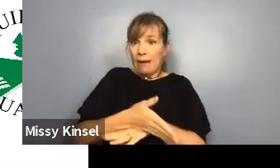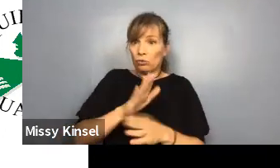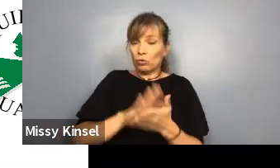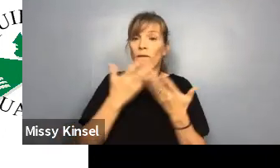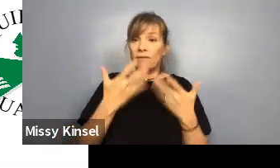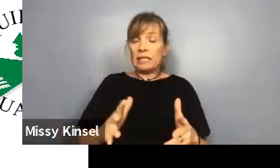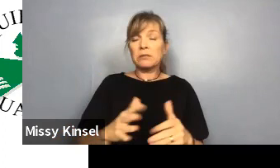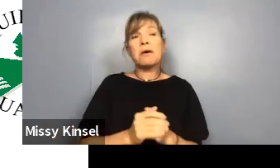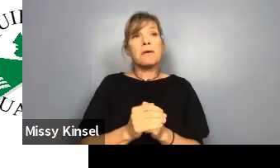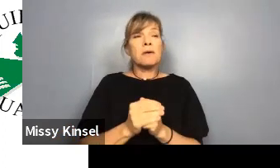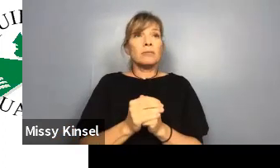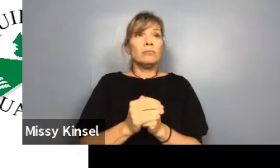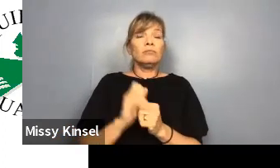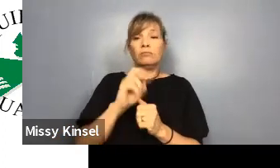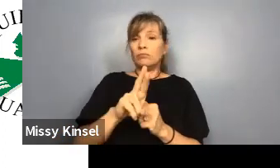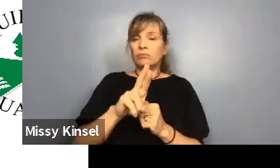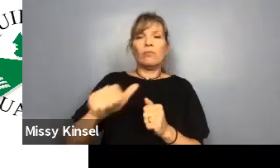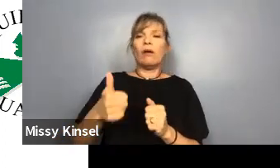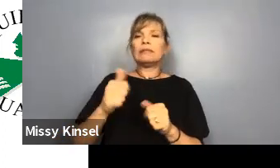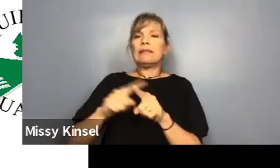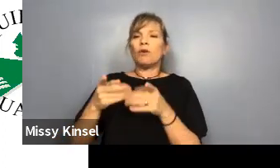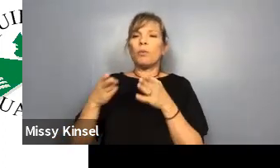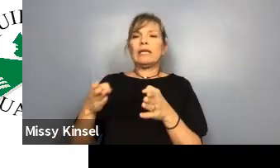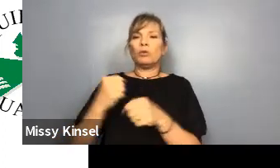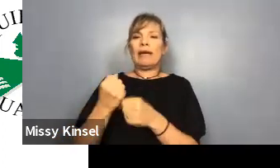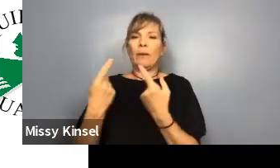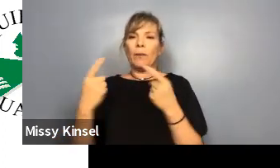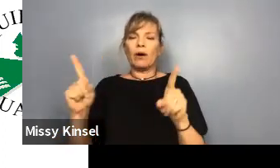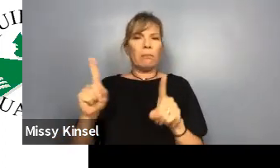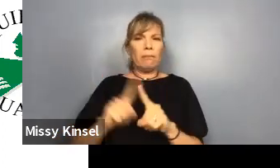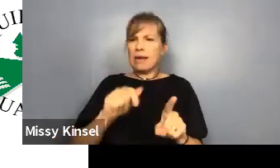school, or there are other ways to make that work, but